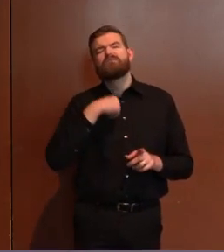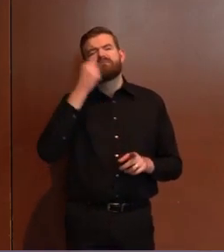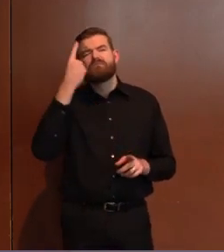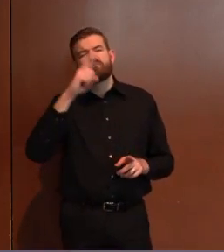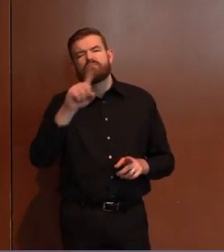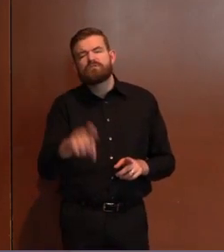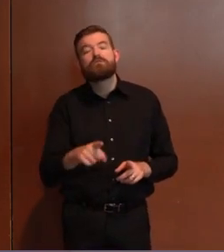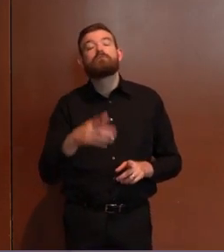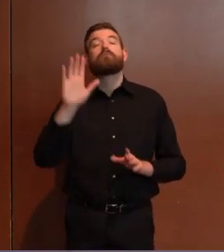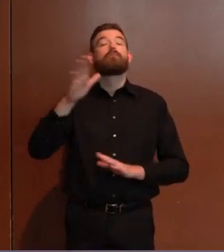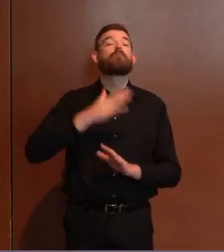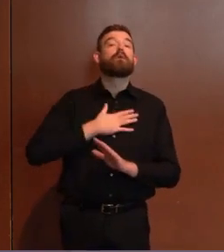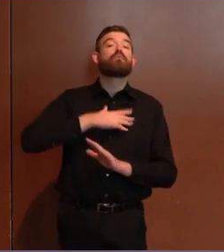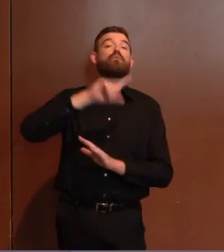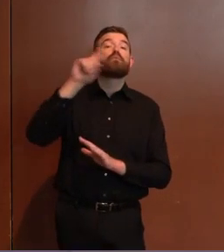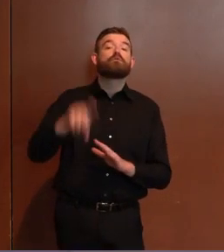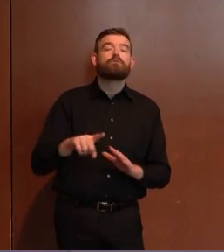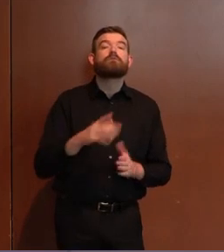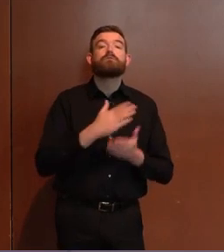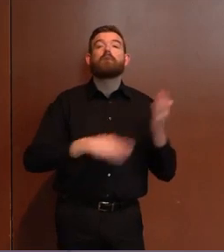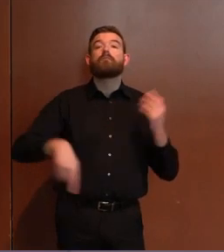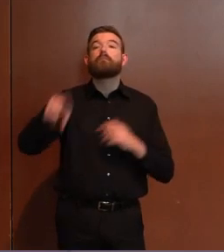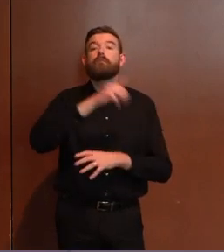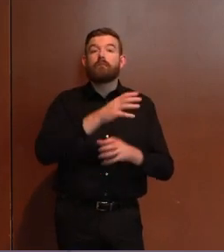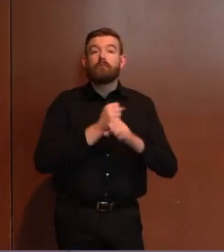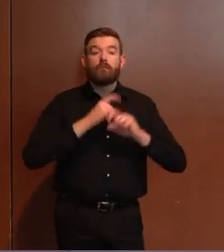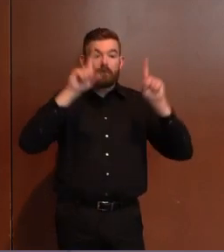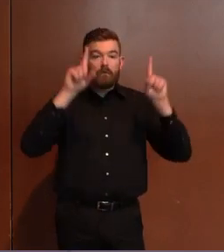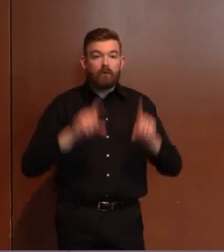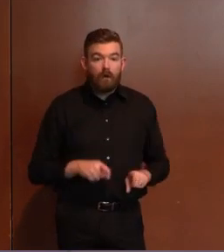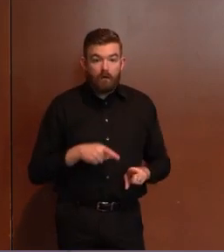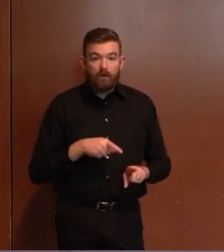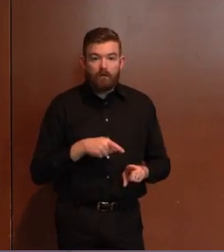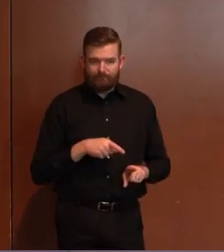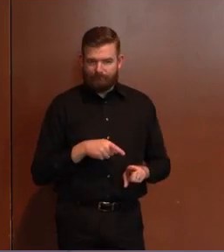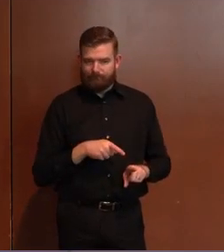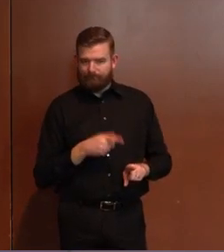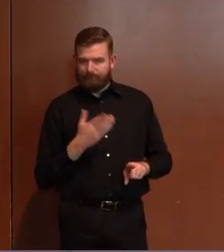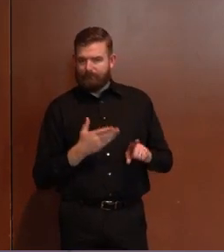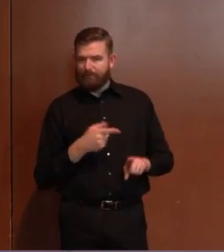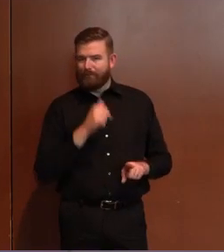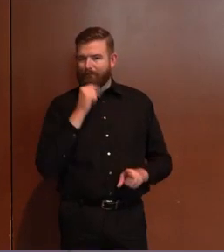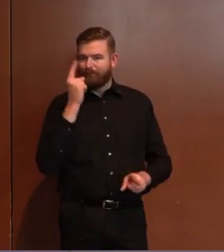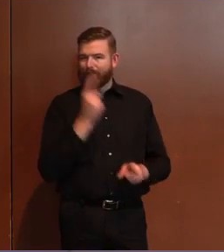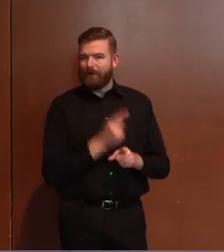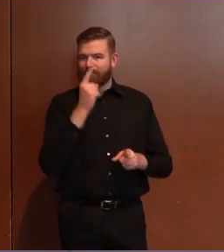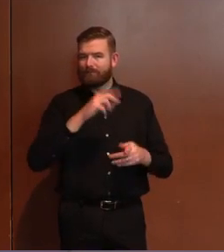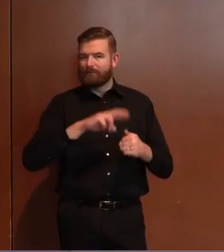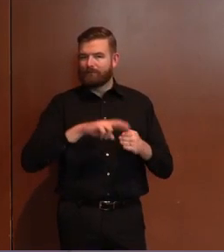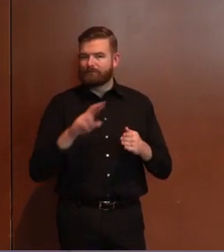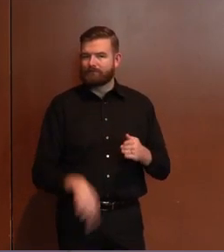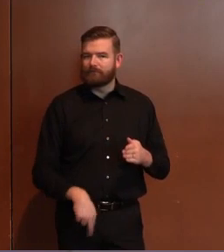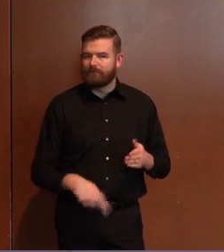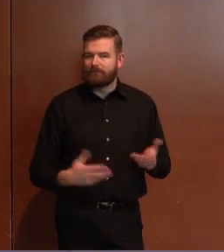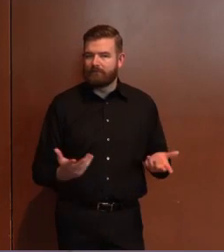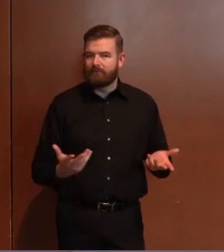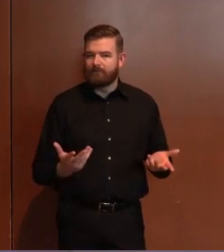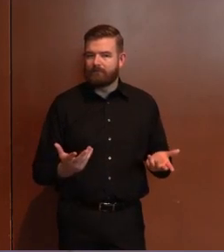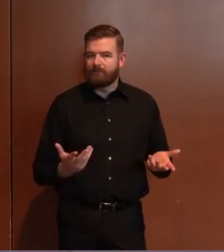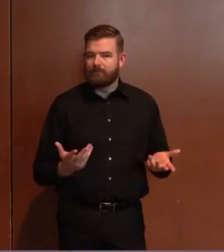there's worries about testing, the accuracy of the tests themselves. Got it. So if you're getting a patient who's getting tested negative, I'll let the experts answer